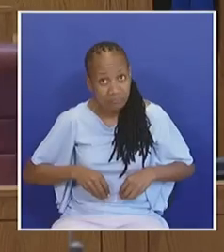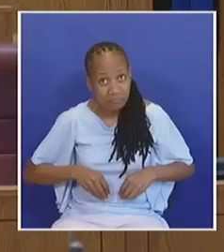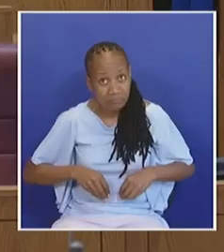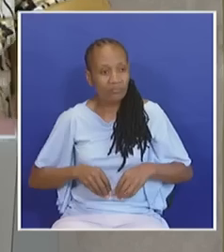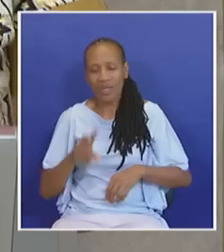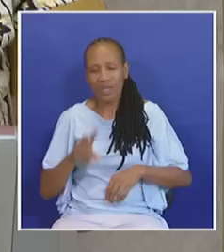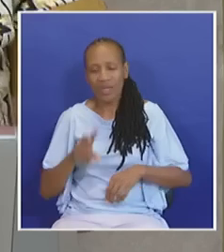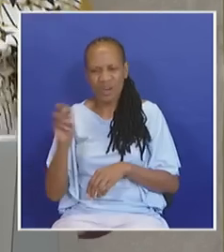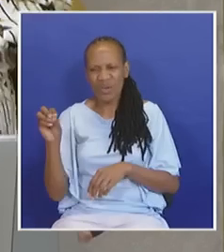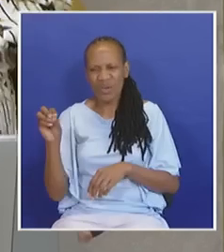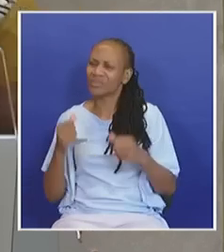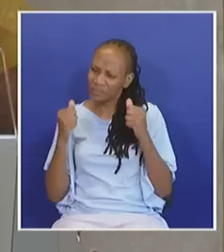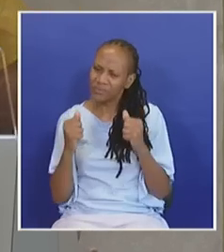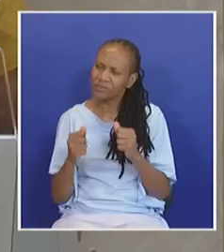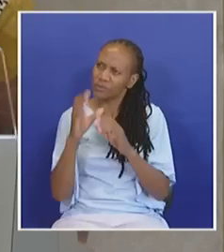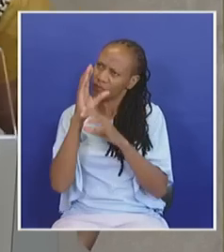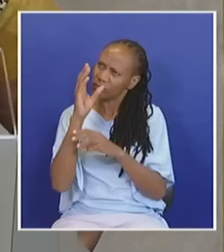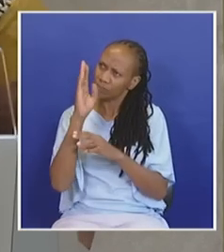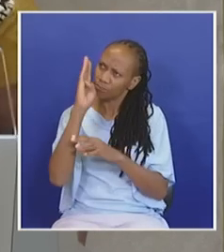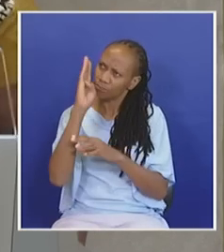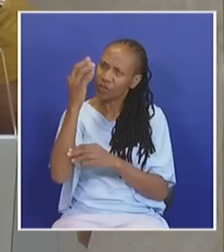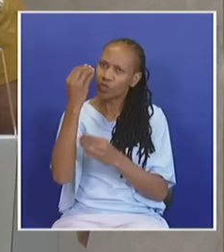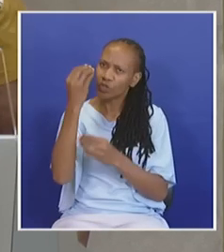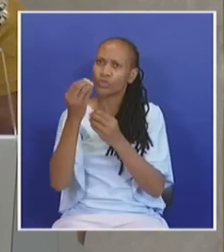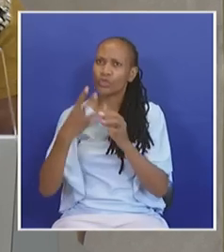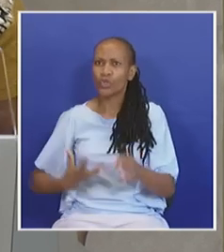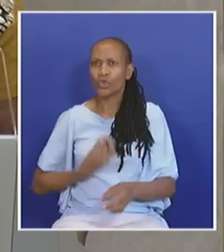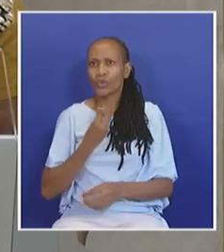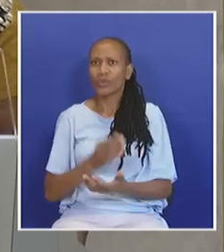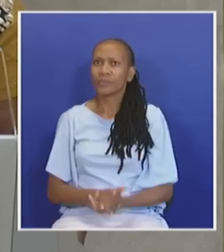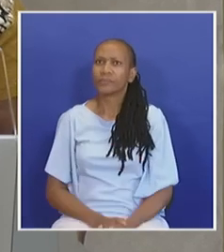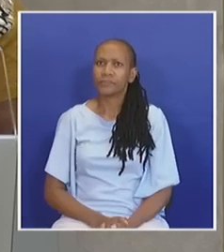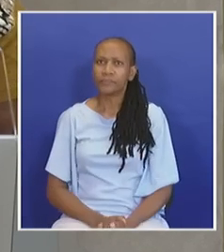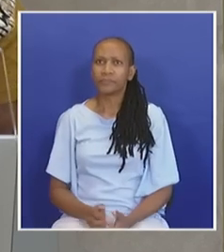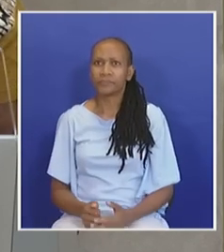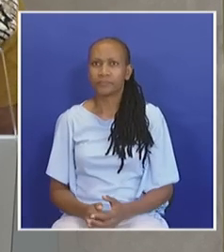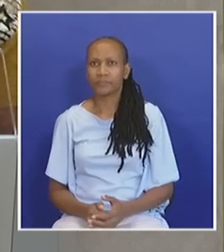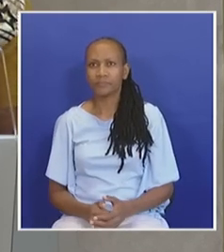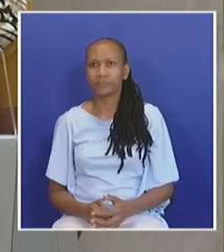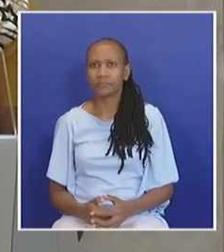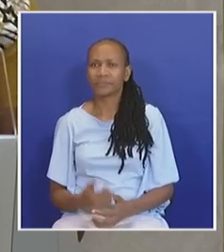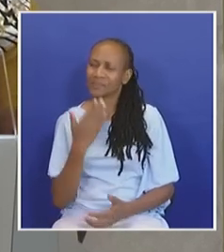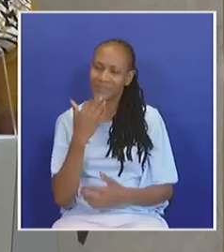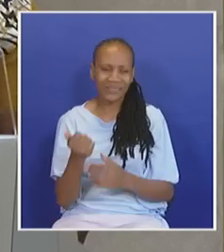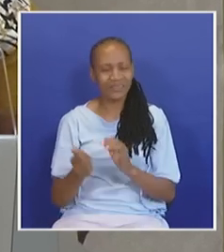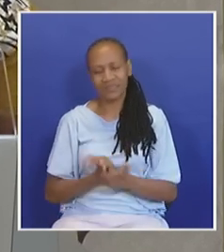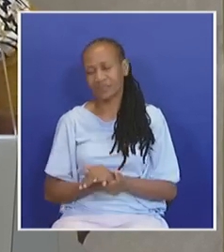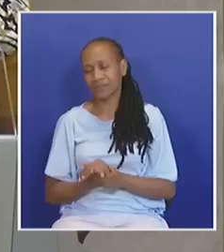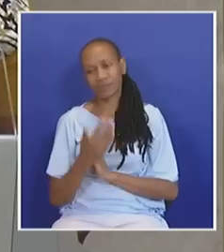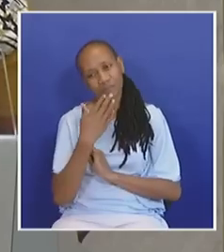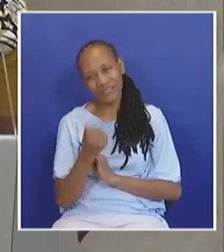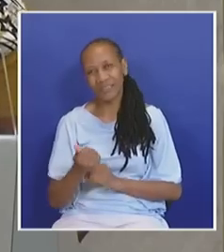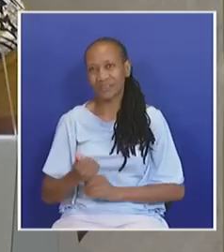No, I'm still talking to the young people. She won't take your question, sir. Please proceed, Please, please, young